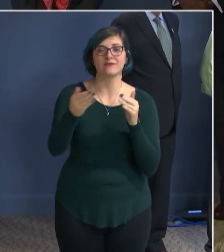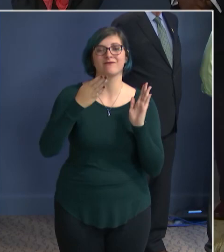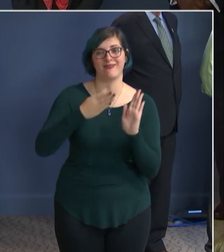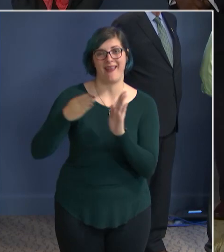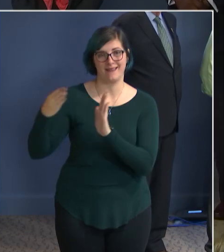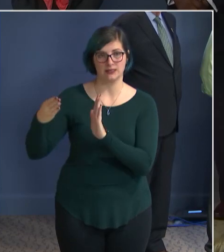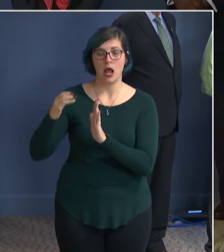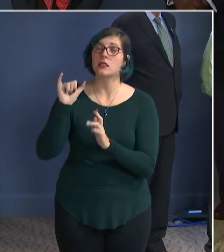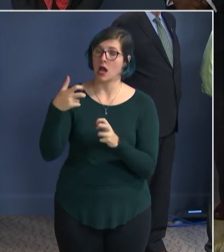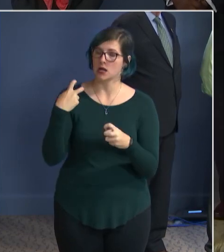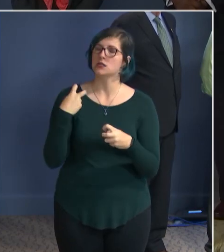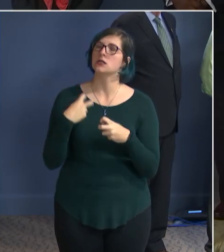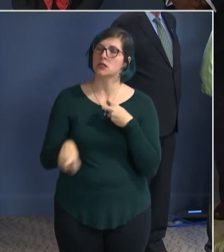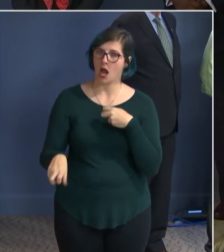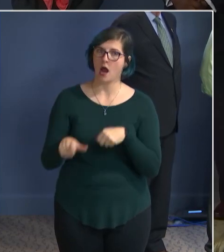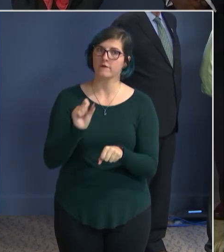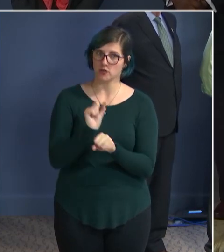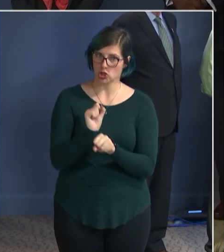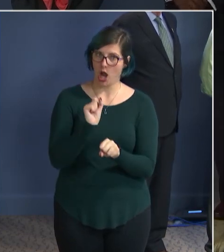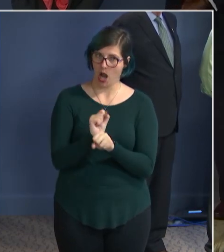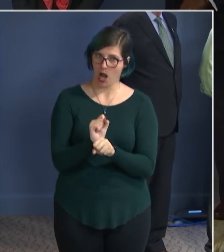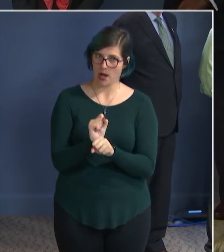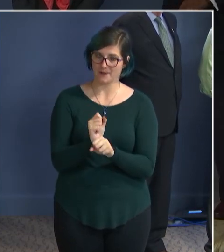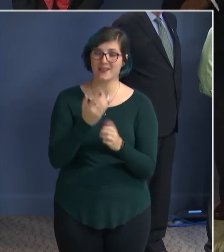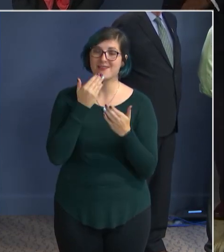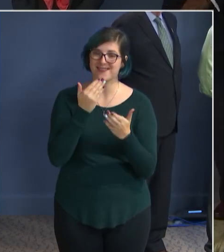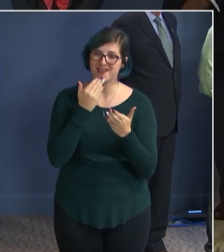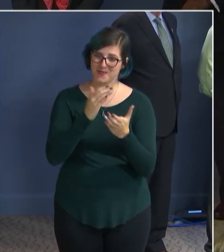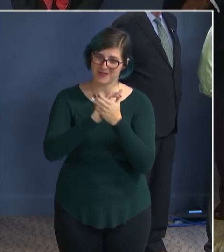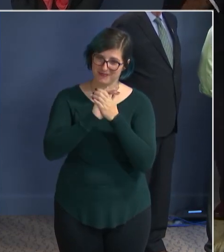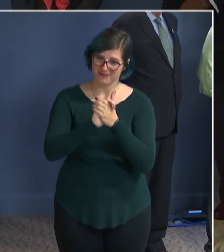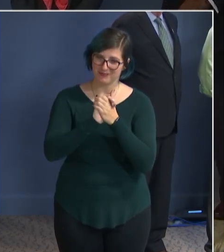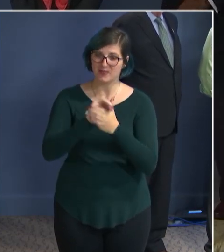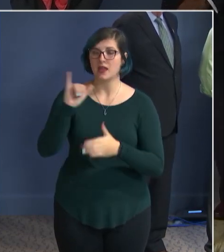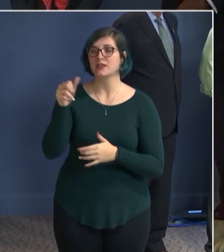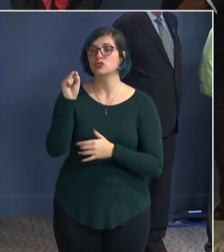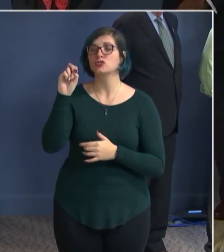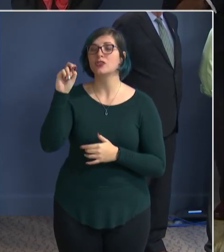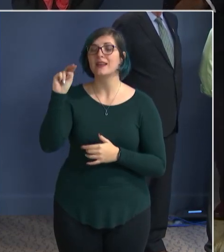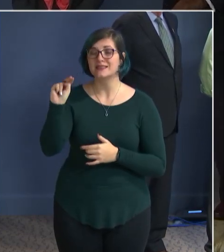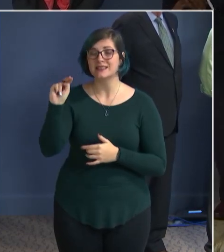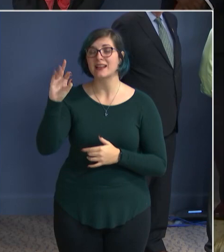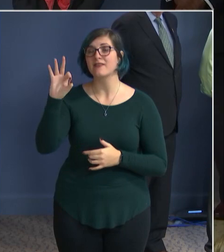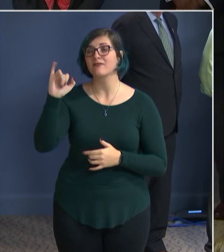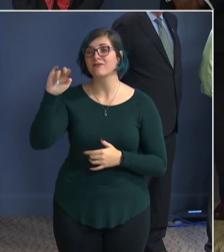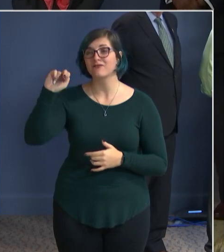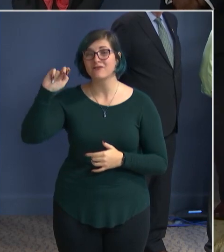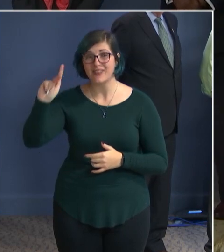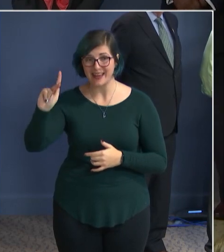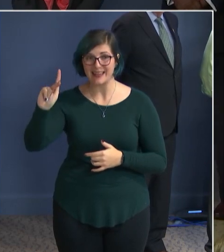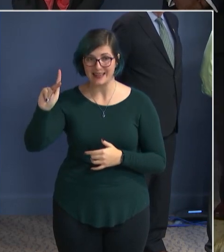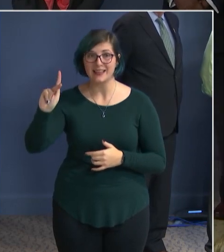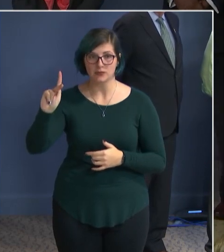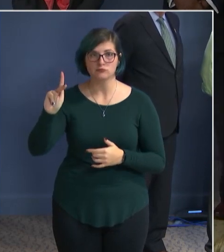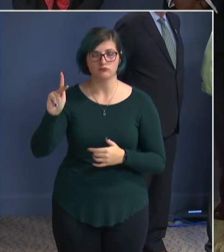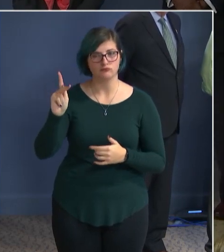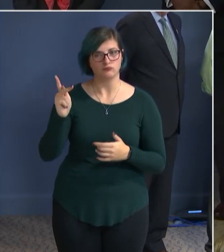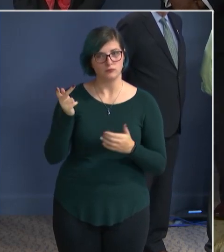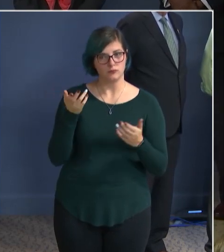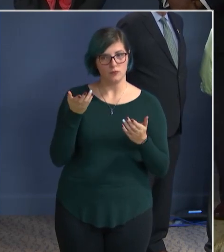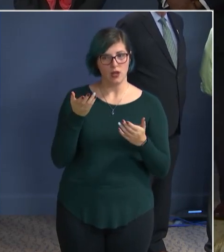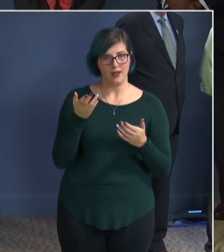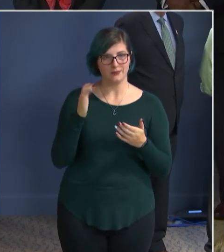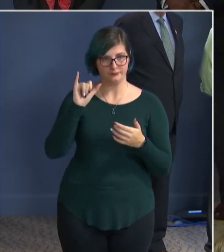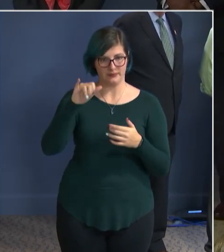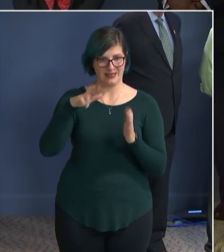that is a tough job, and I want to thank and congratulate Jason Fink, who has served in that capacity with